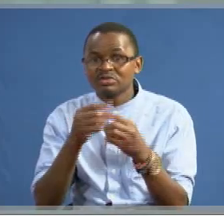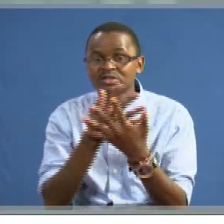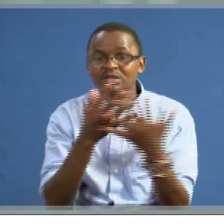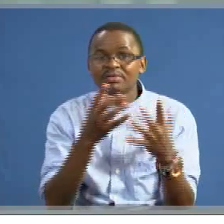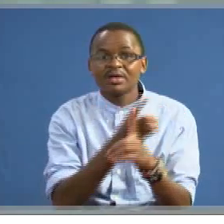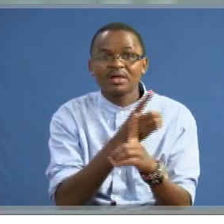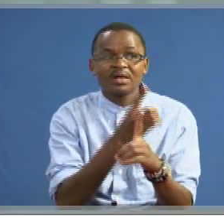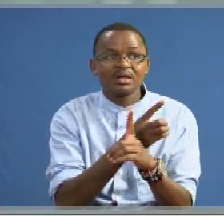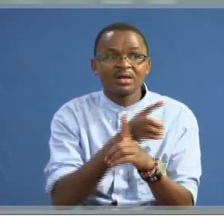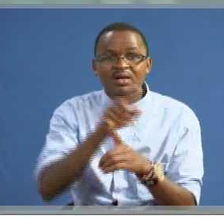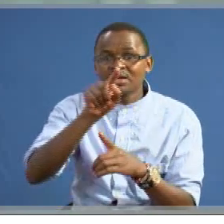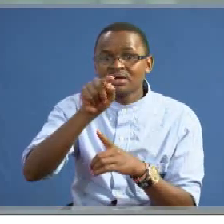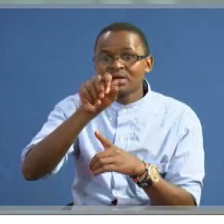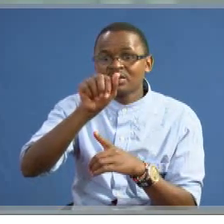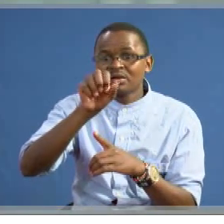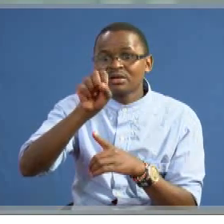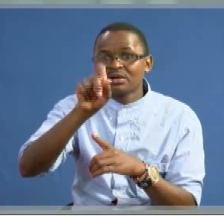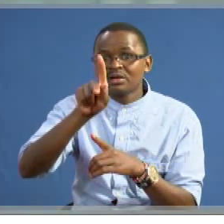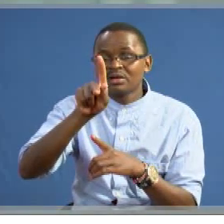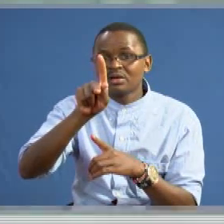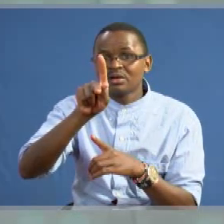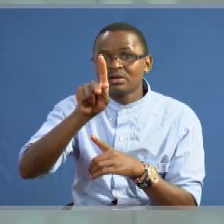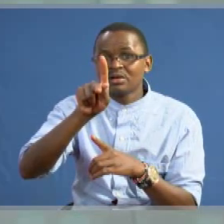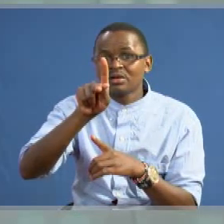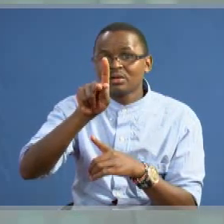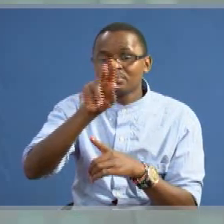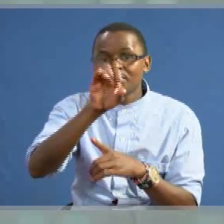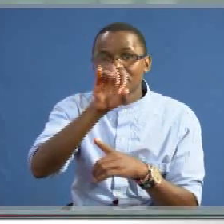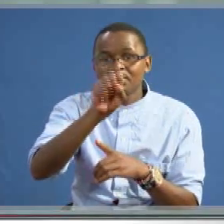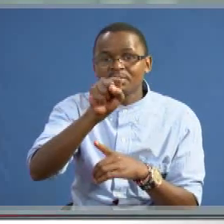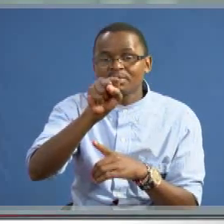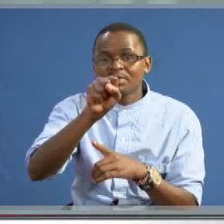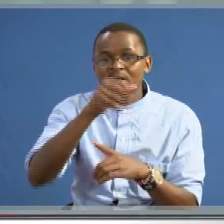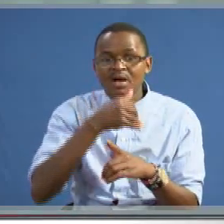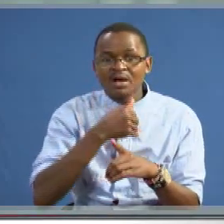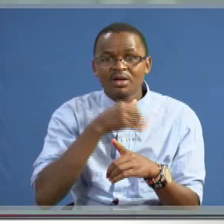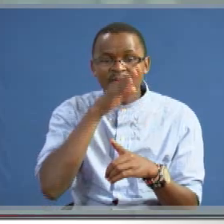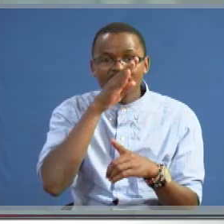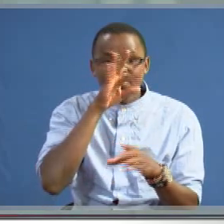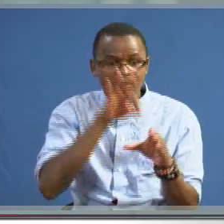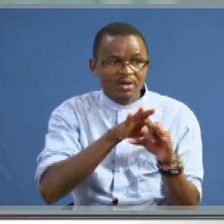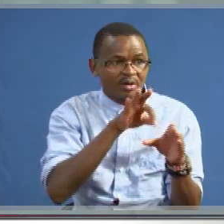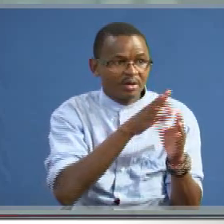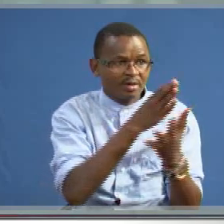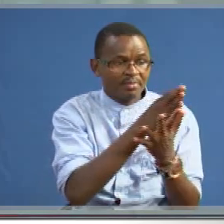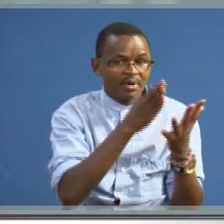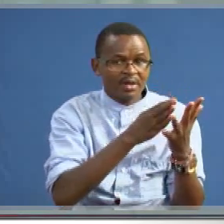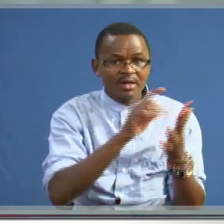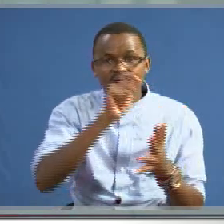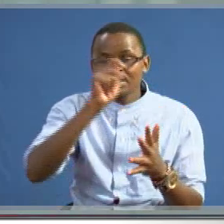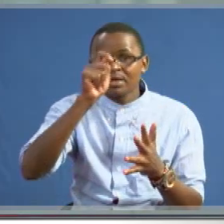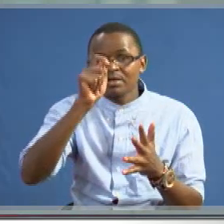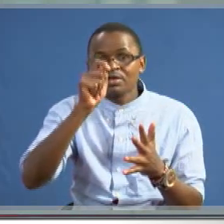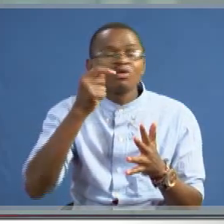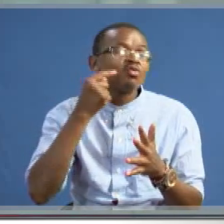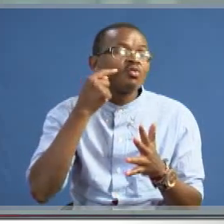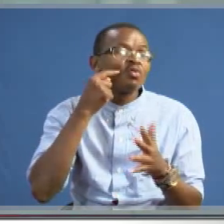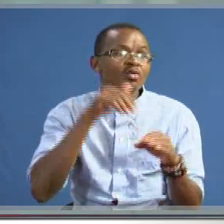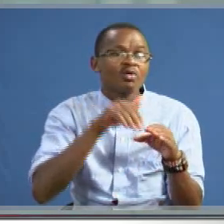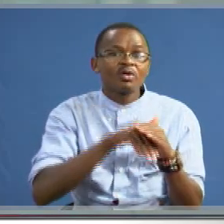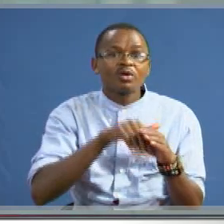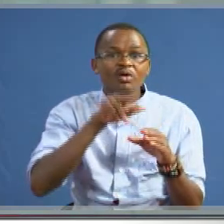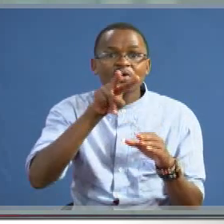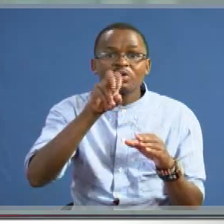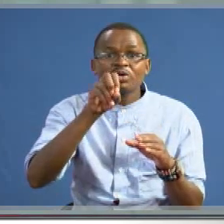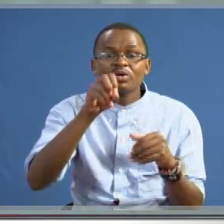in different tasks tasks are that is task his mattresses has been voted a man Kenya stop superb runs in their